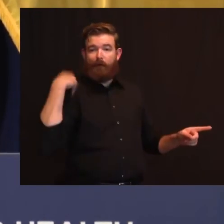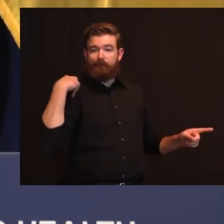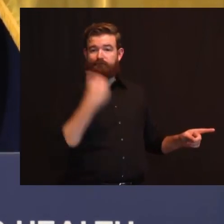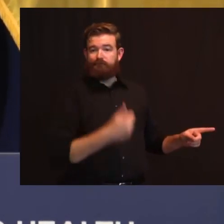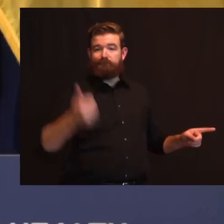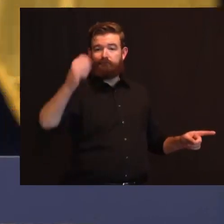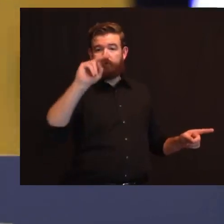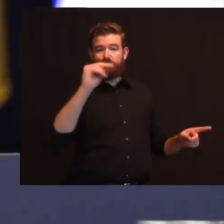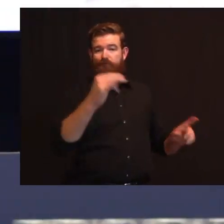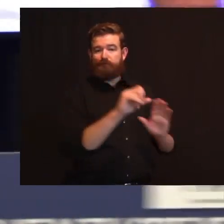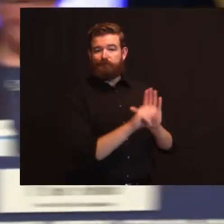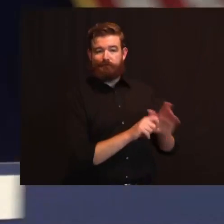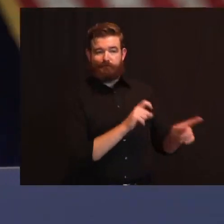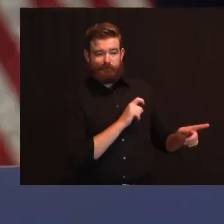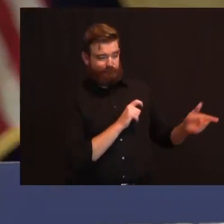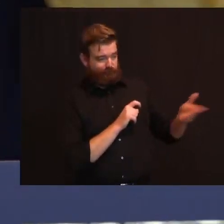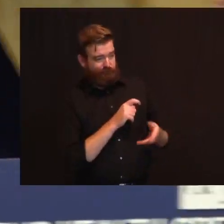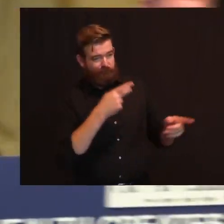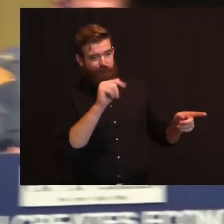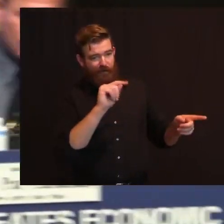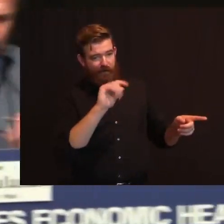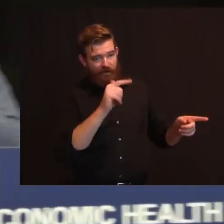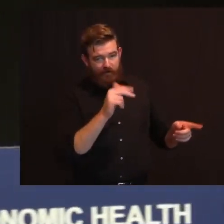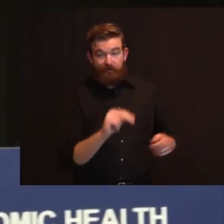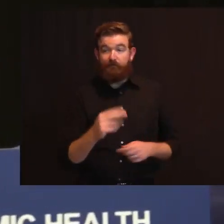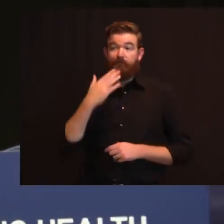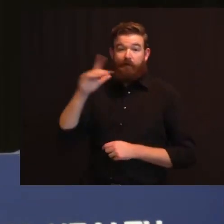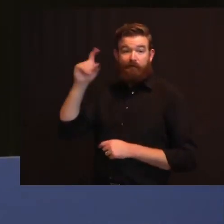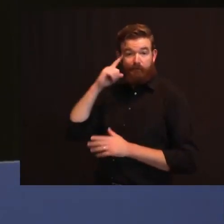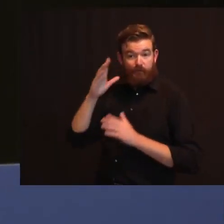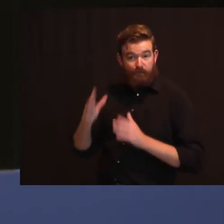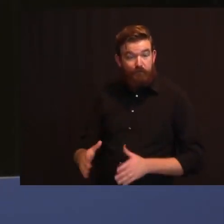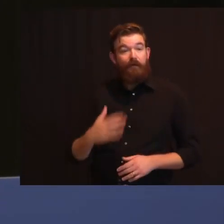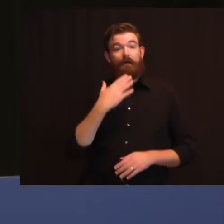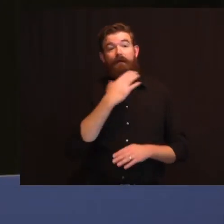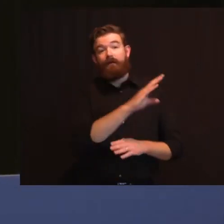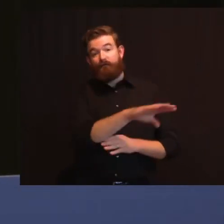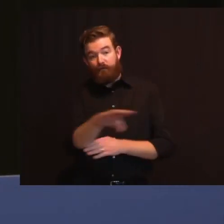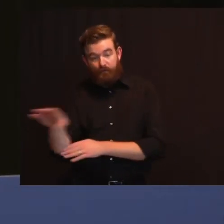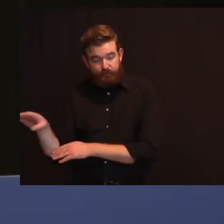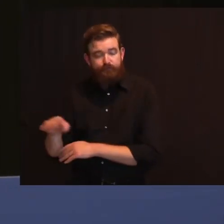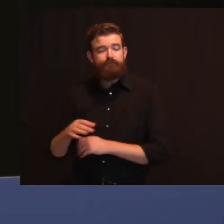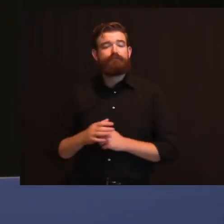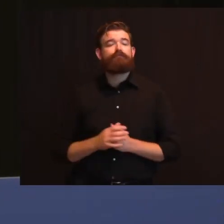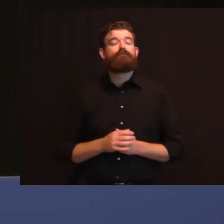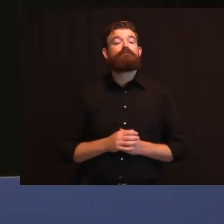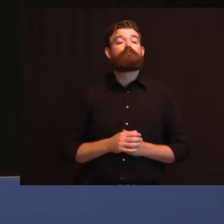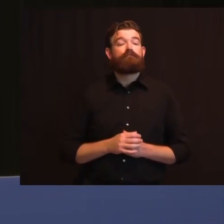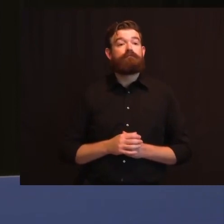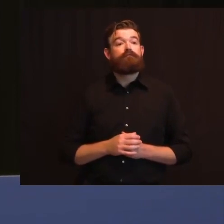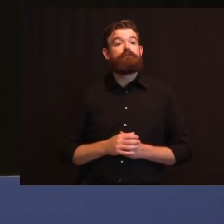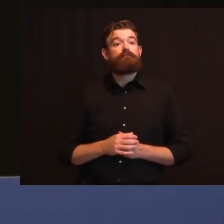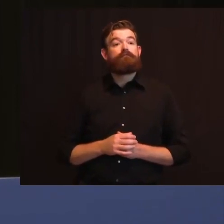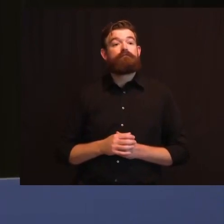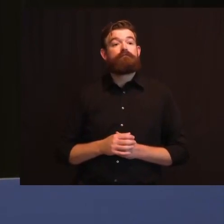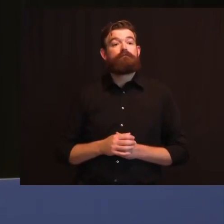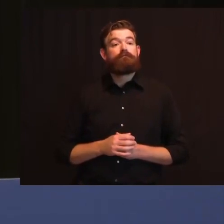Callahan. Thanks so much, Governor, for that. Good afternoon. The Rock over the past 2 days has not reported any